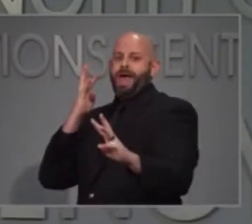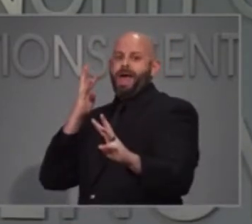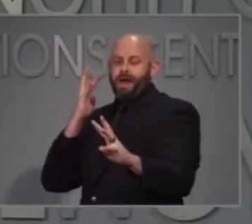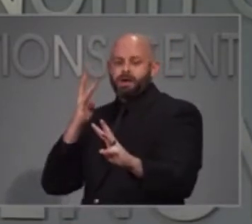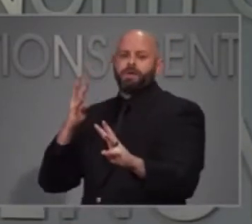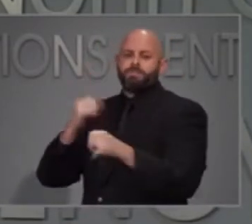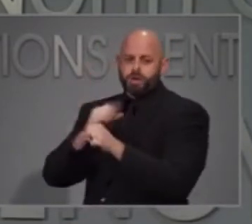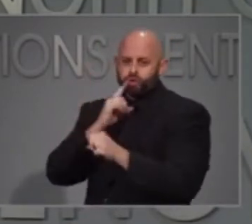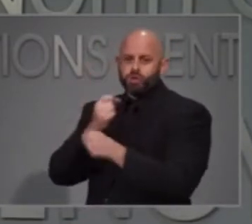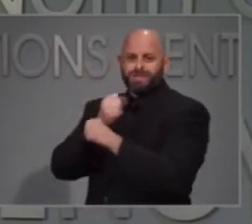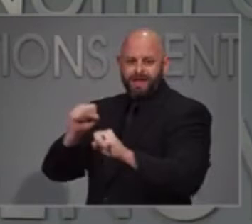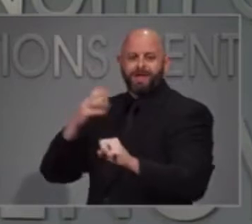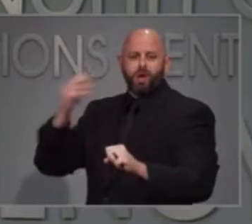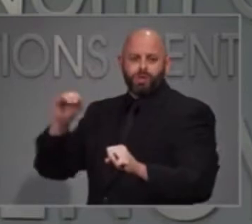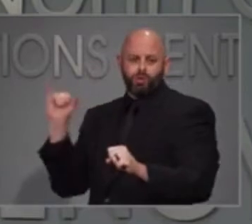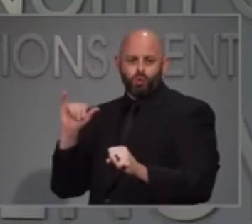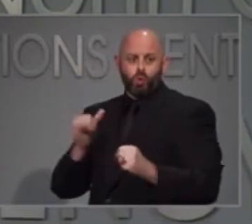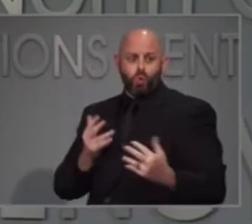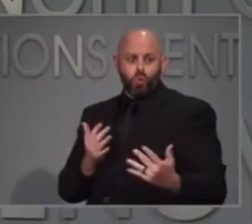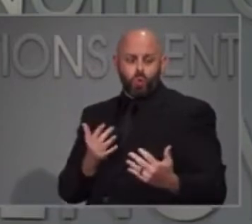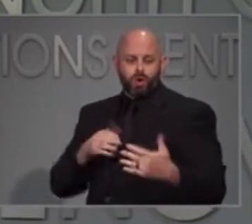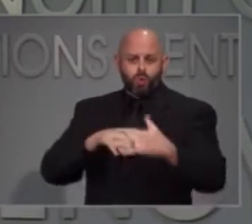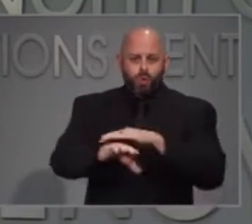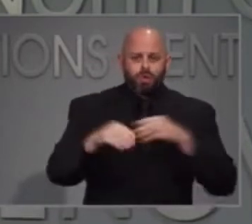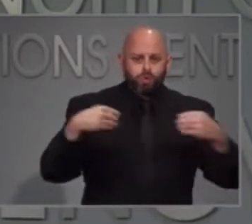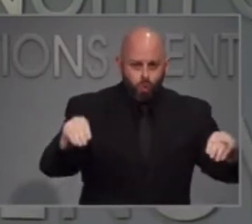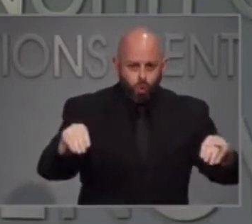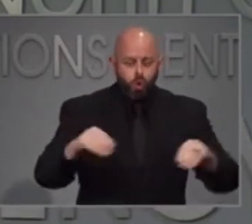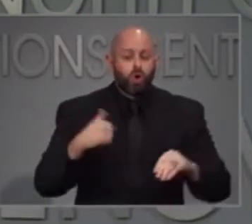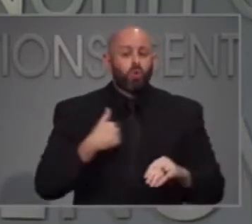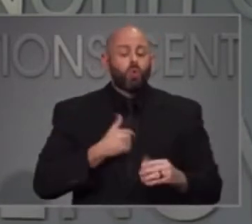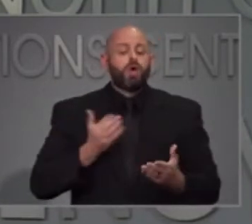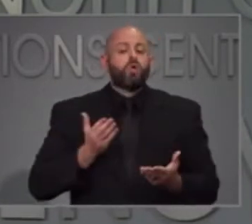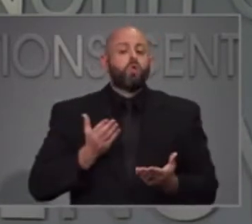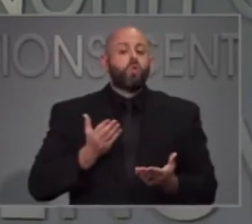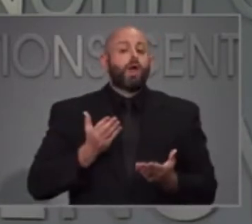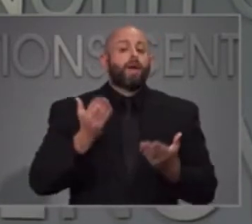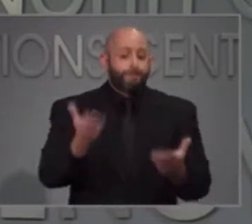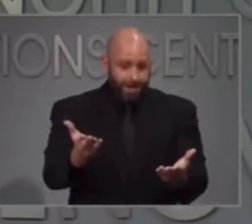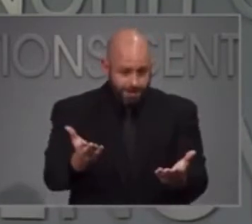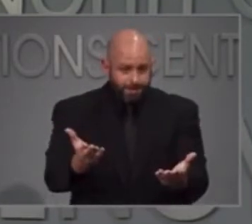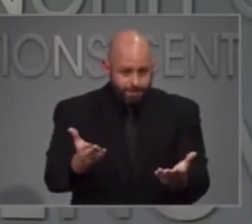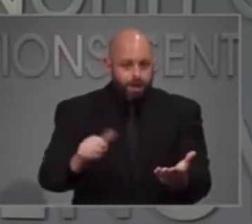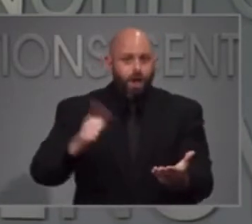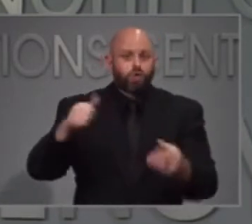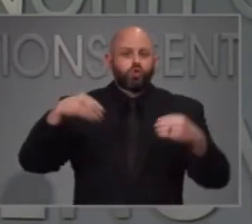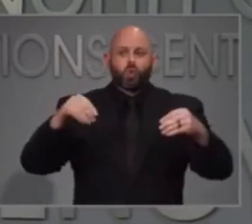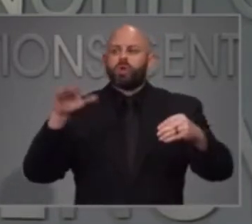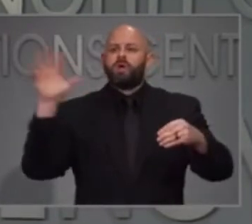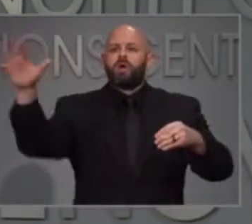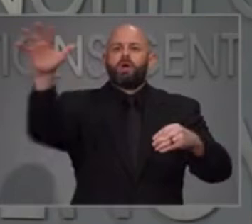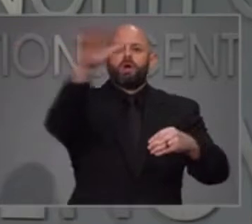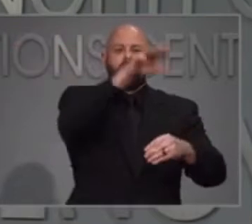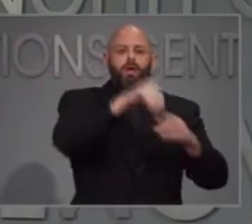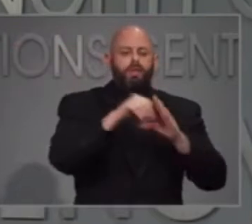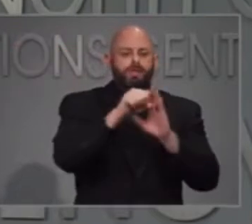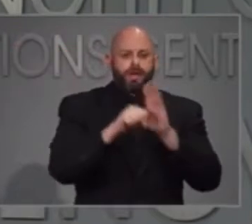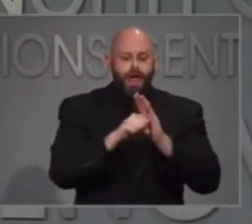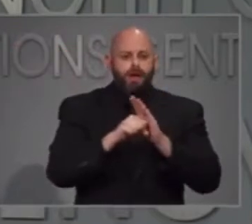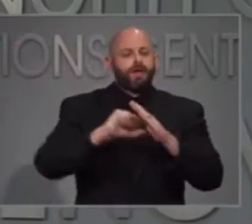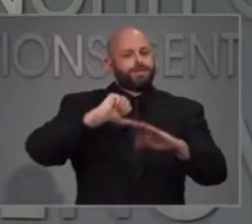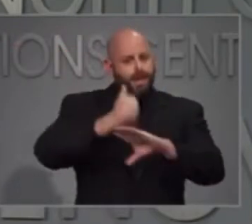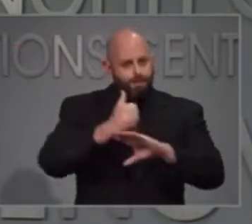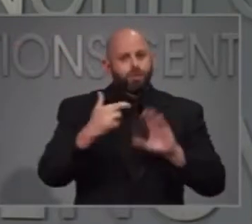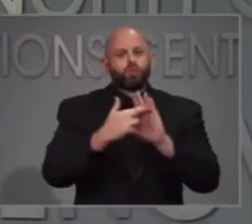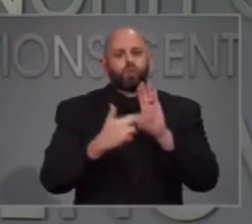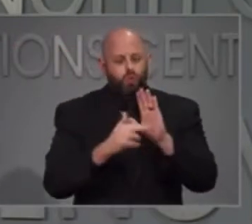to be across the board in our retail stores across our state. We're encouraging retailers